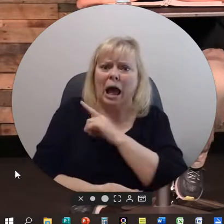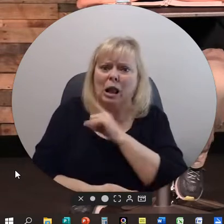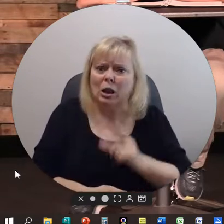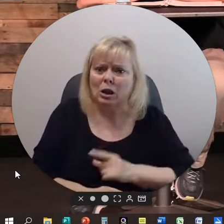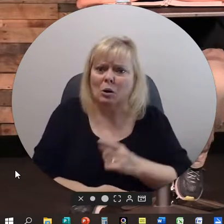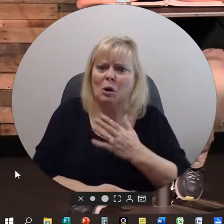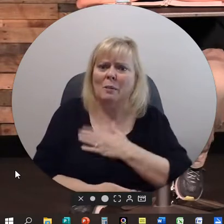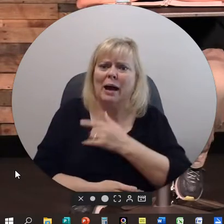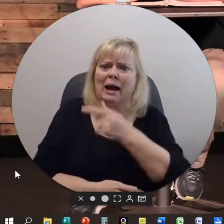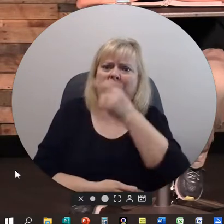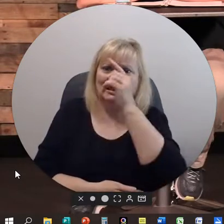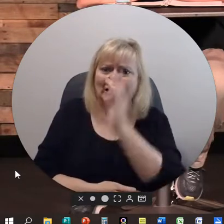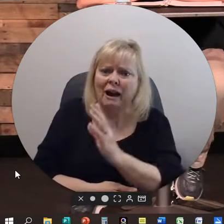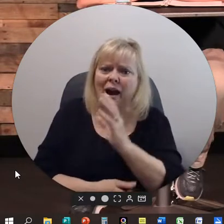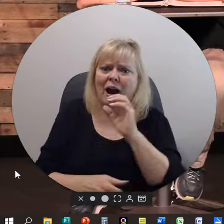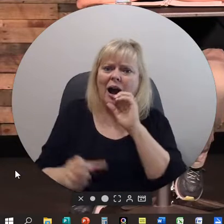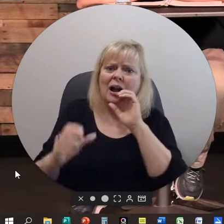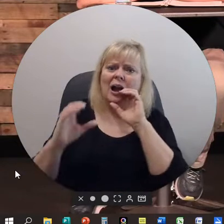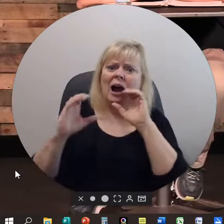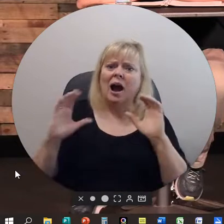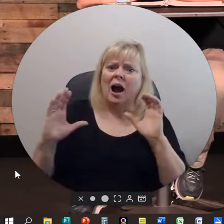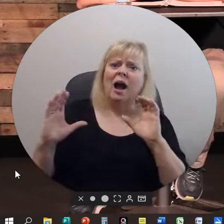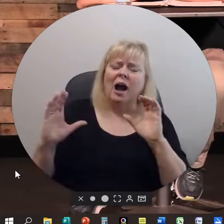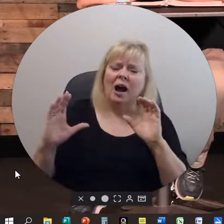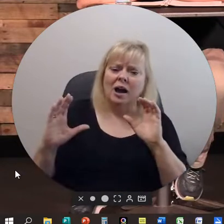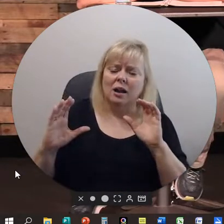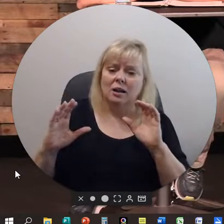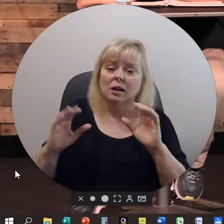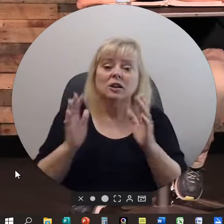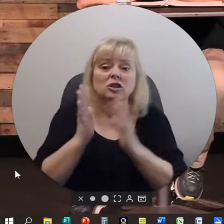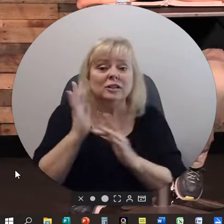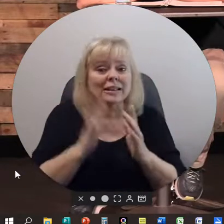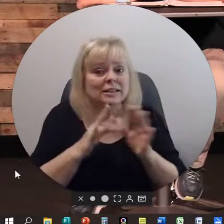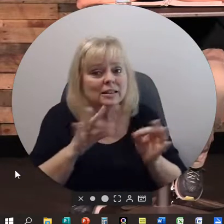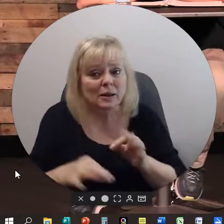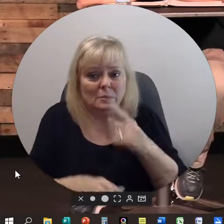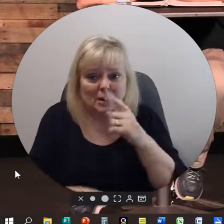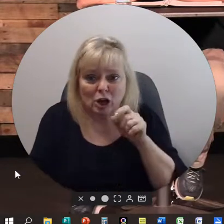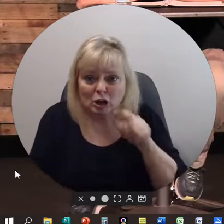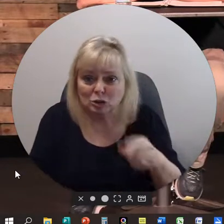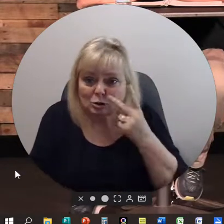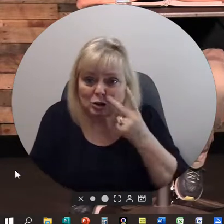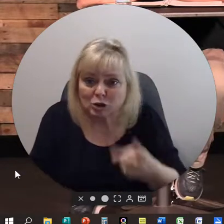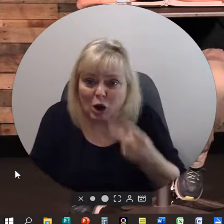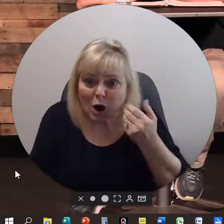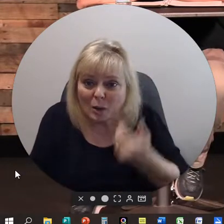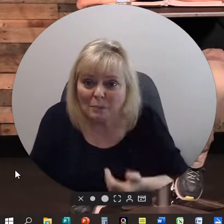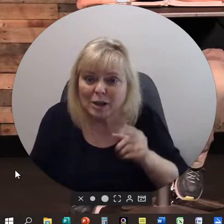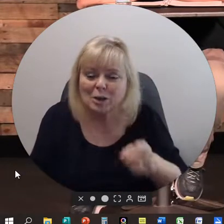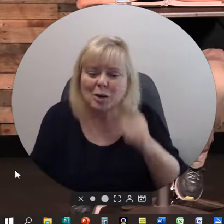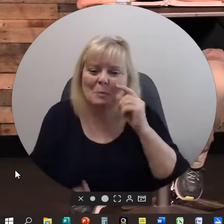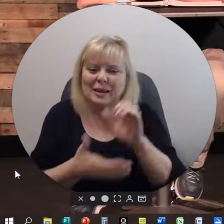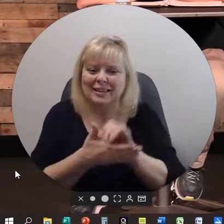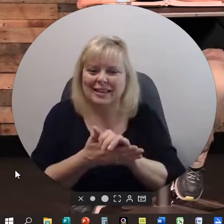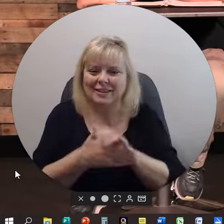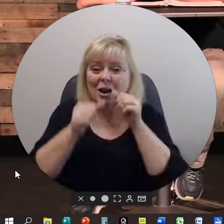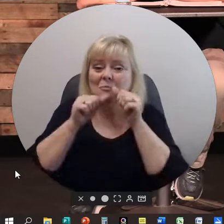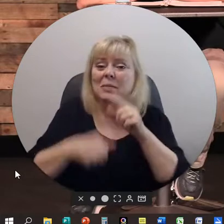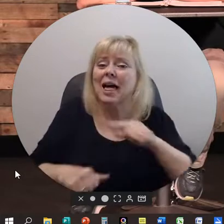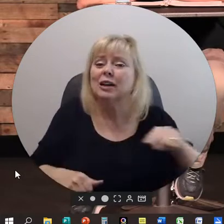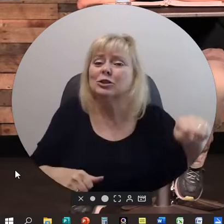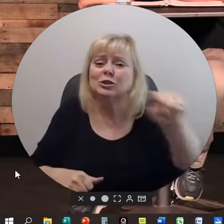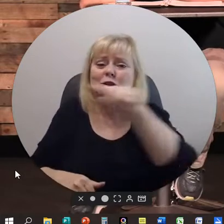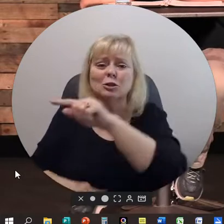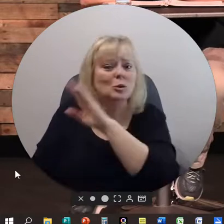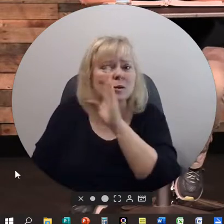And Jesus told him, "Because you have seen me, you have believed. Blessed are those who have not seen